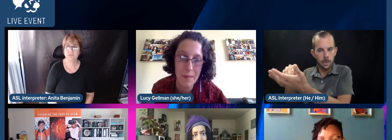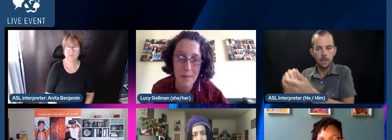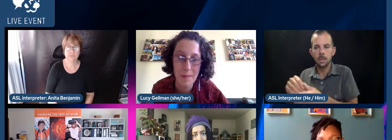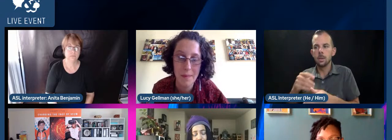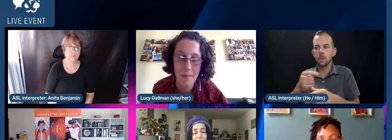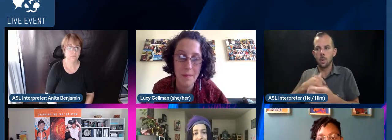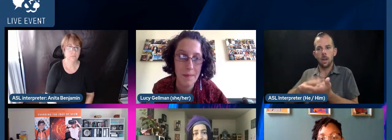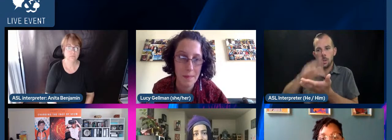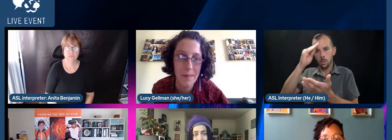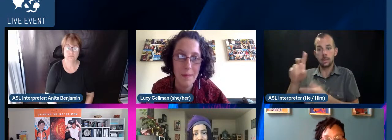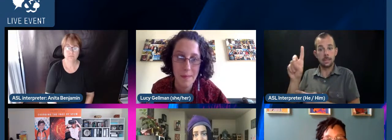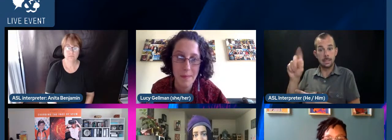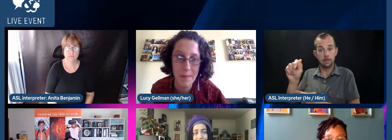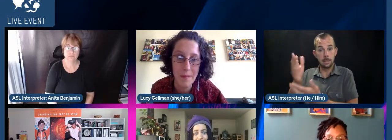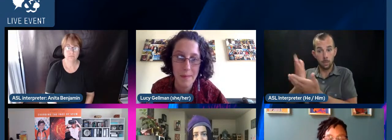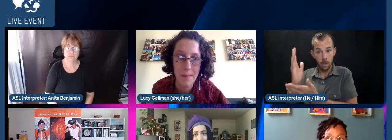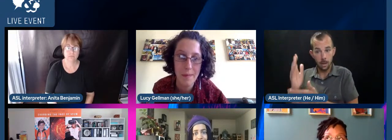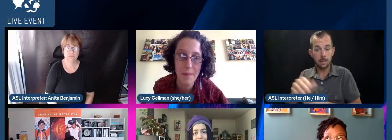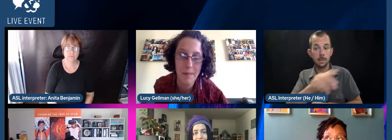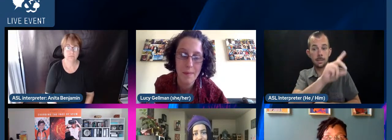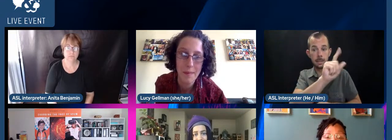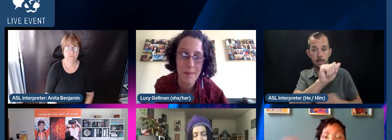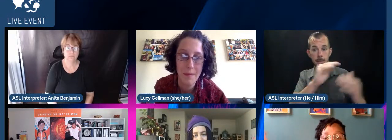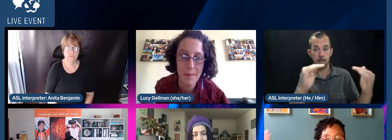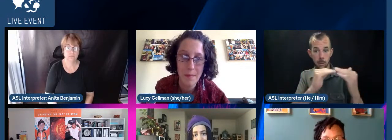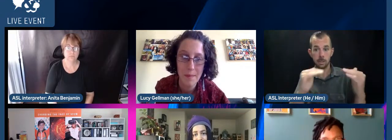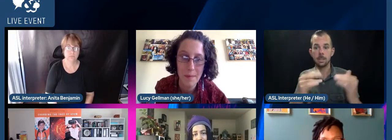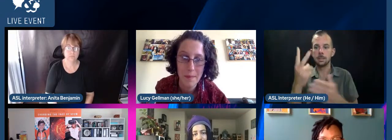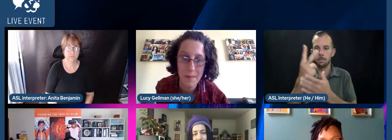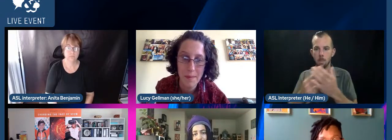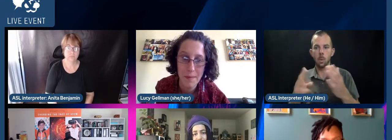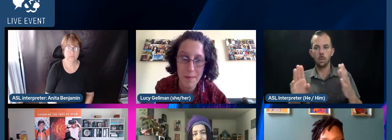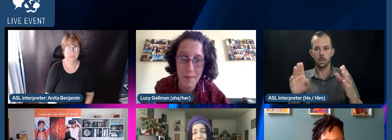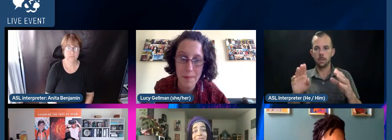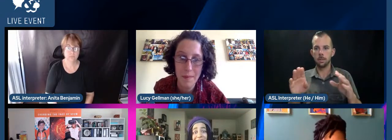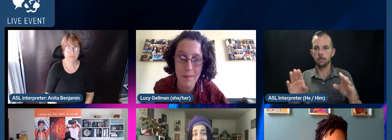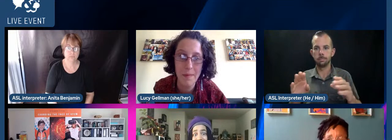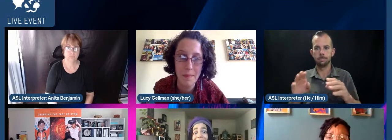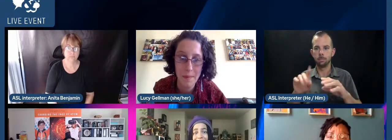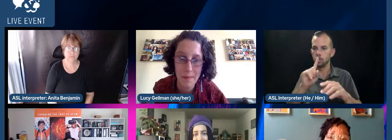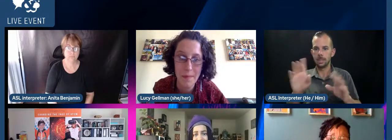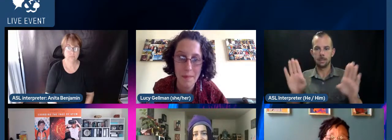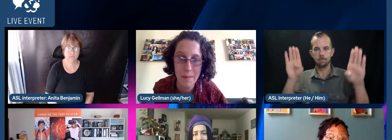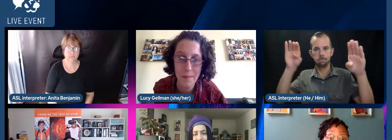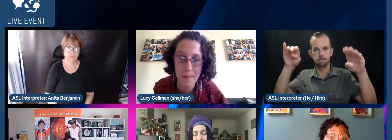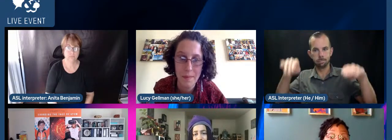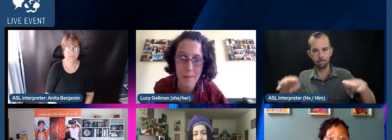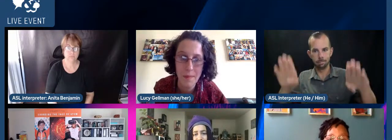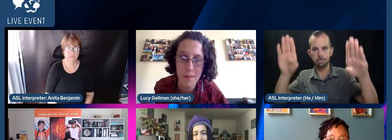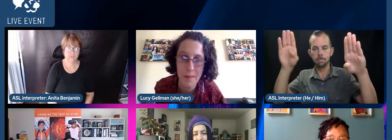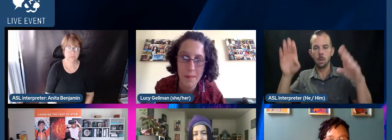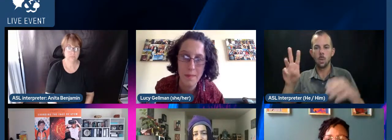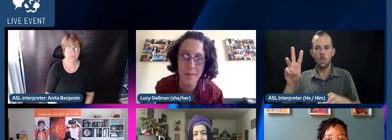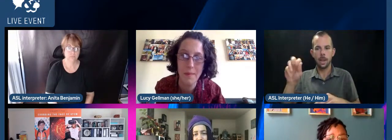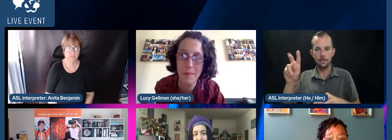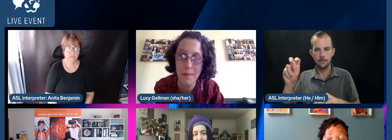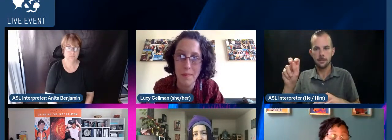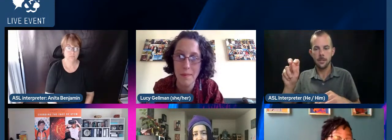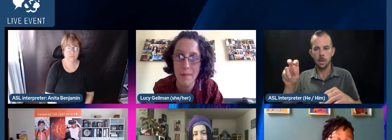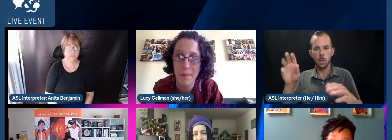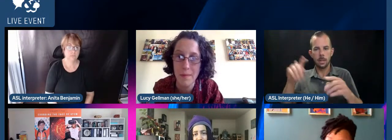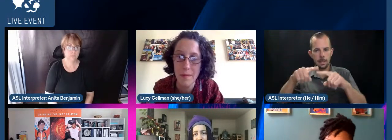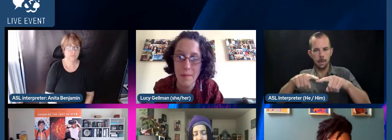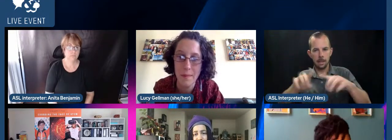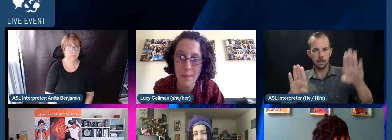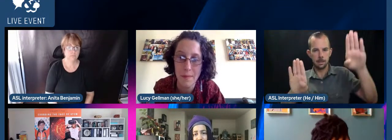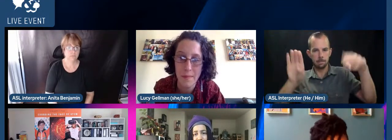both waves. So of which, you know, like I'm privileged to have inherited a wave. And that work is constructed on work that sometimes I'm like, I